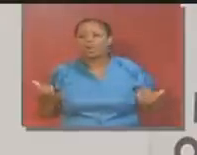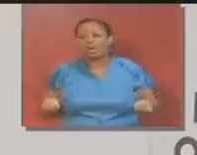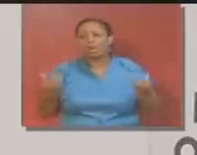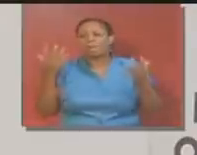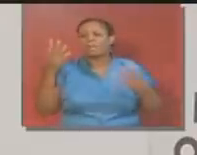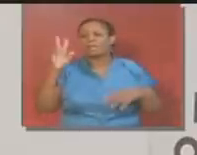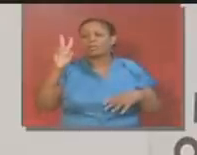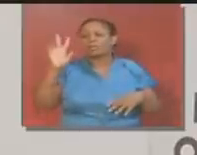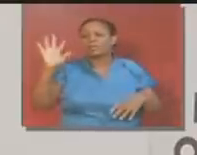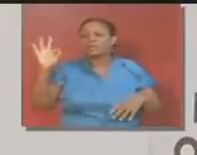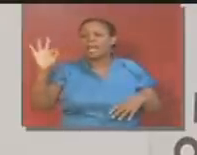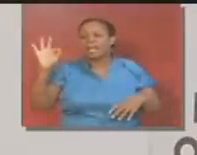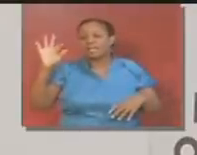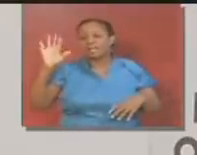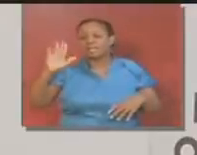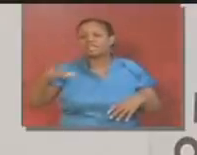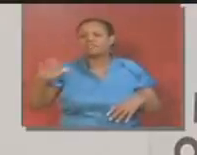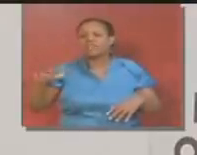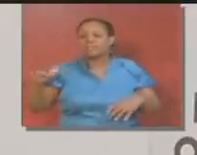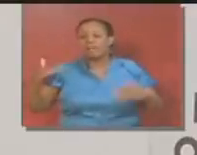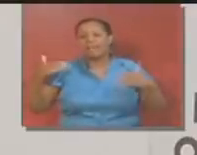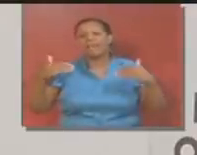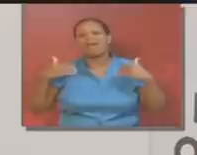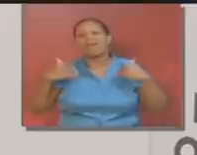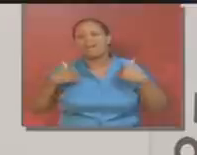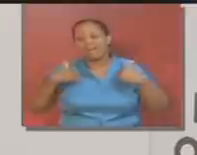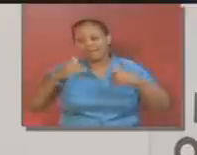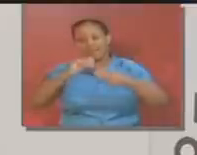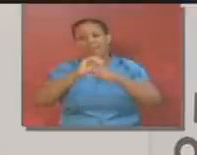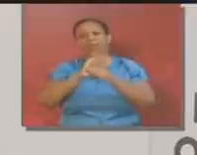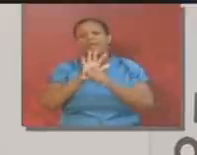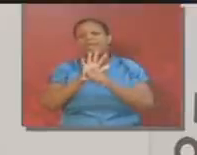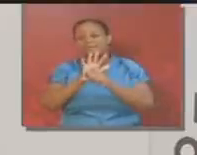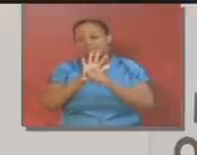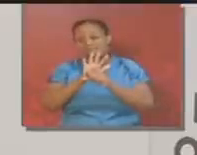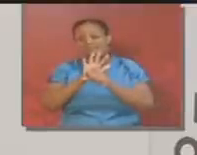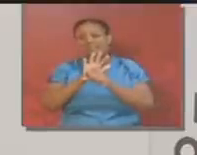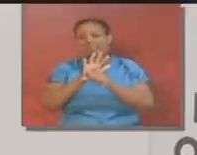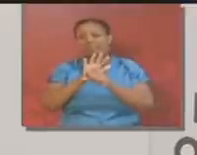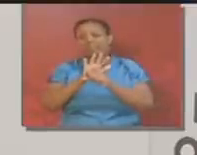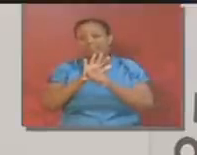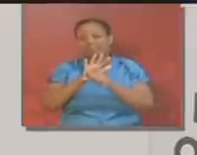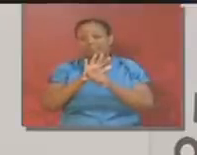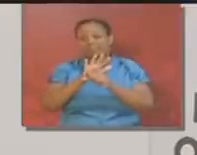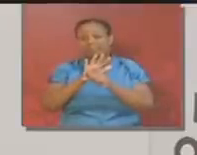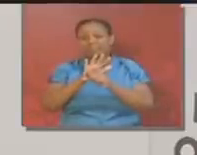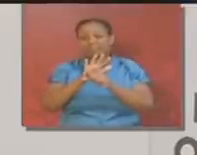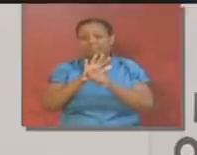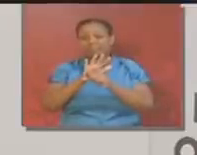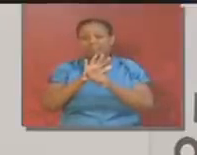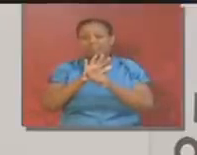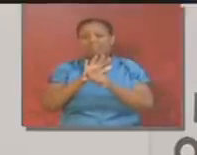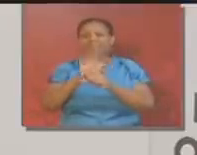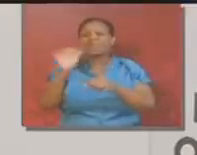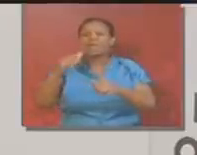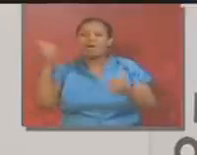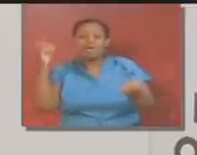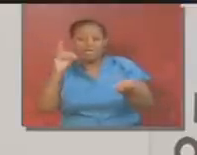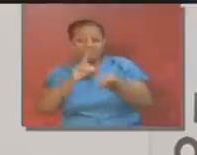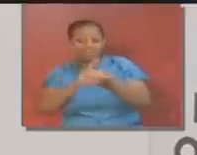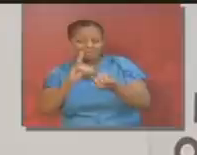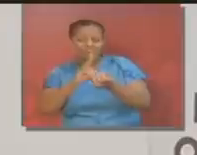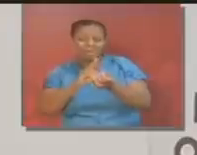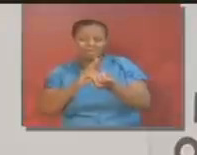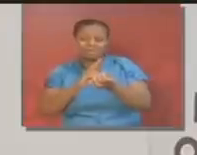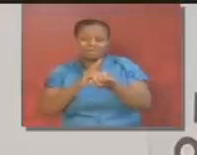right now on our database. It's by Dr. Ronan Ramroop, who is the main person. He is the main child specialist